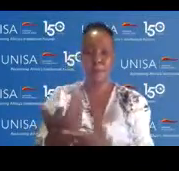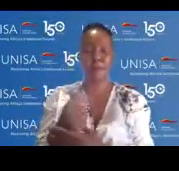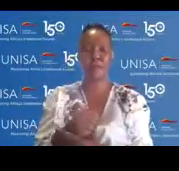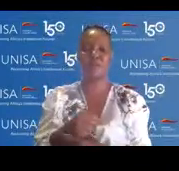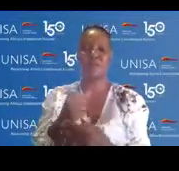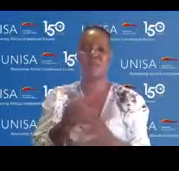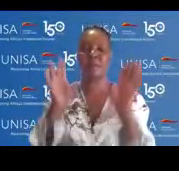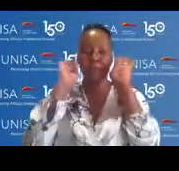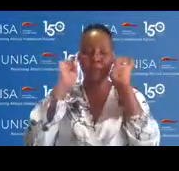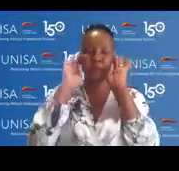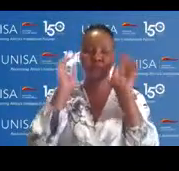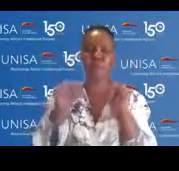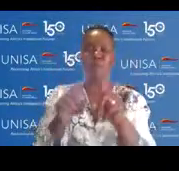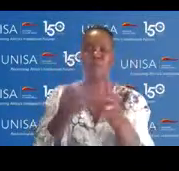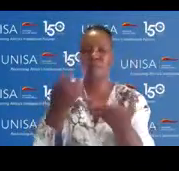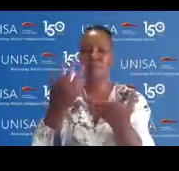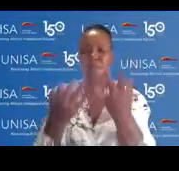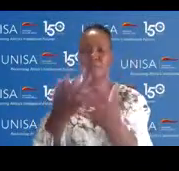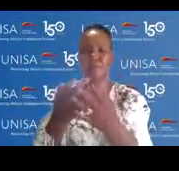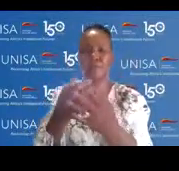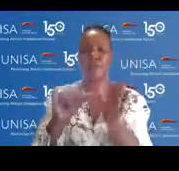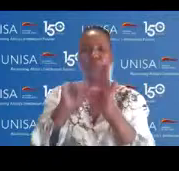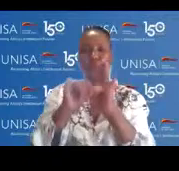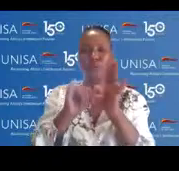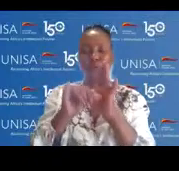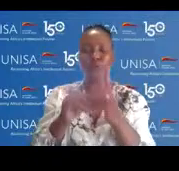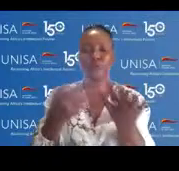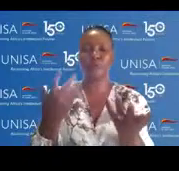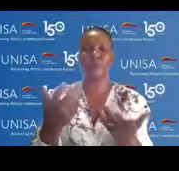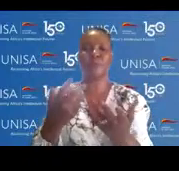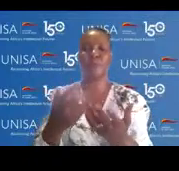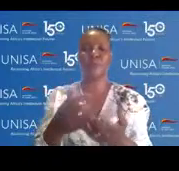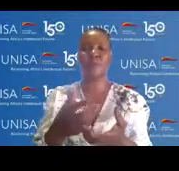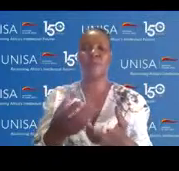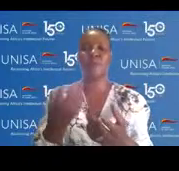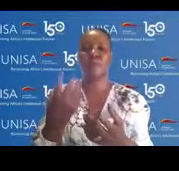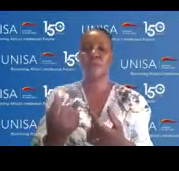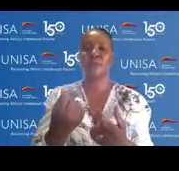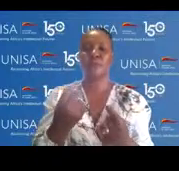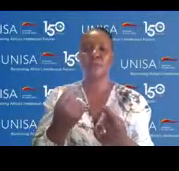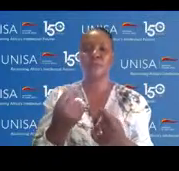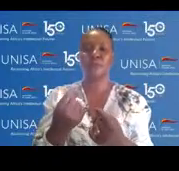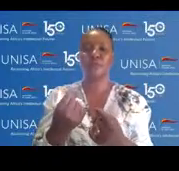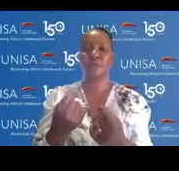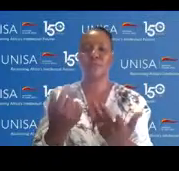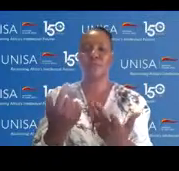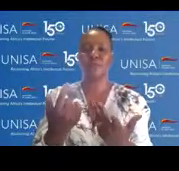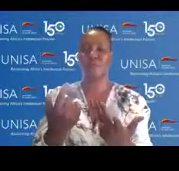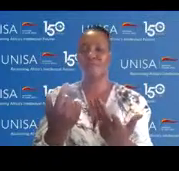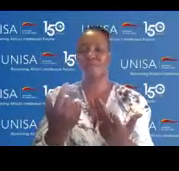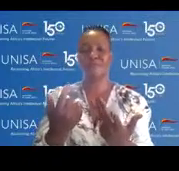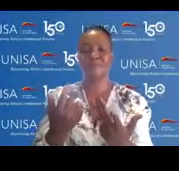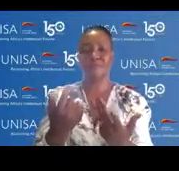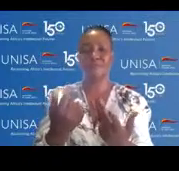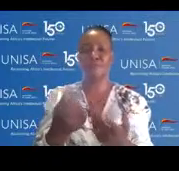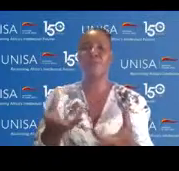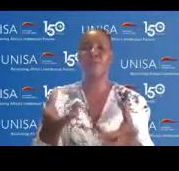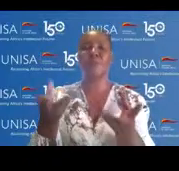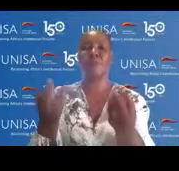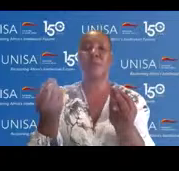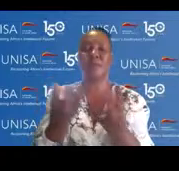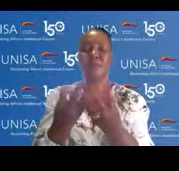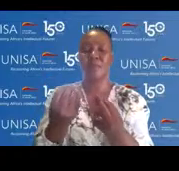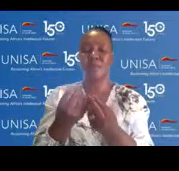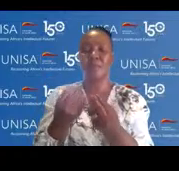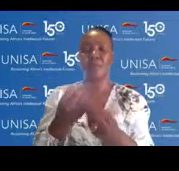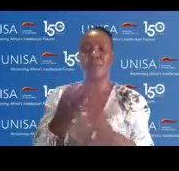example, or YouTube, for example, you're going to then lose everything that's kind of hanging in the memory to say this is where you were, these